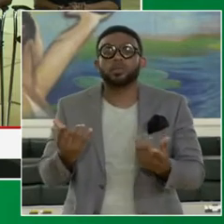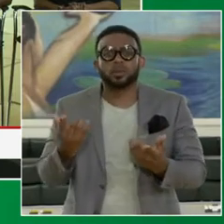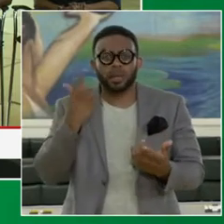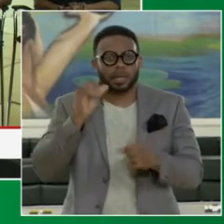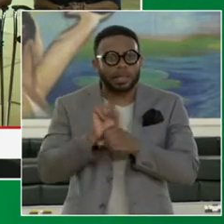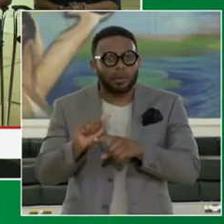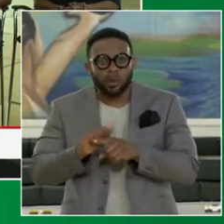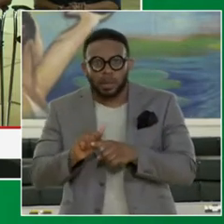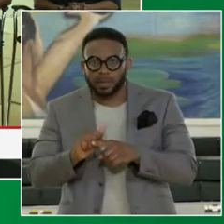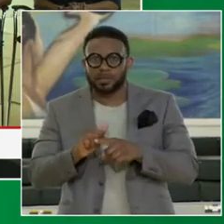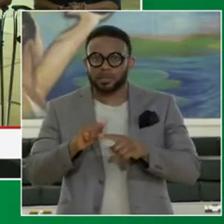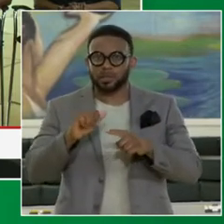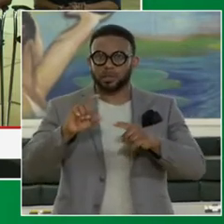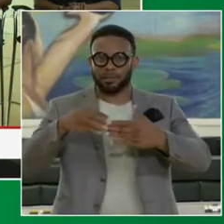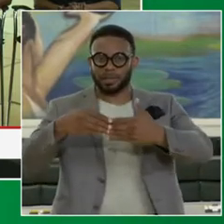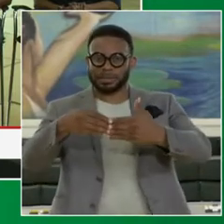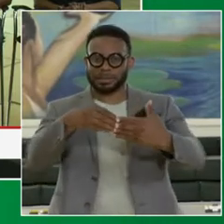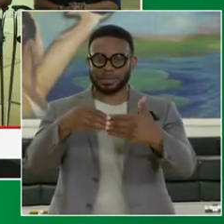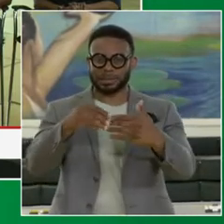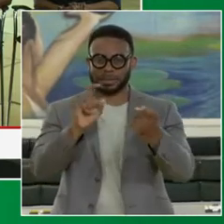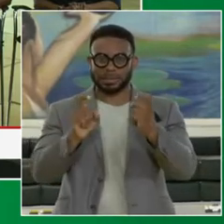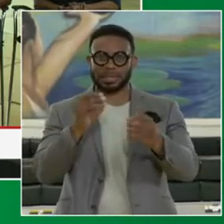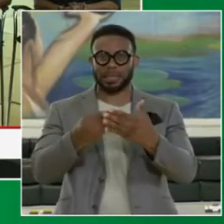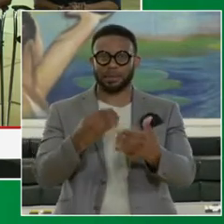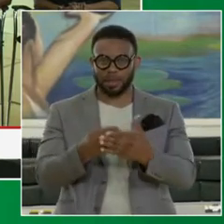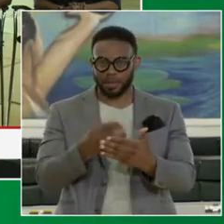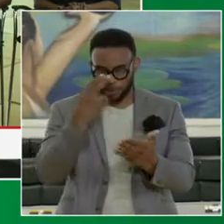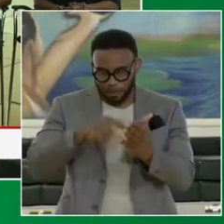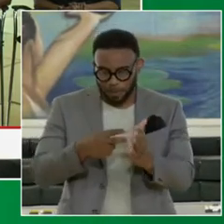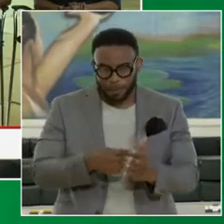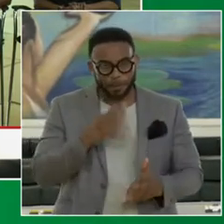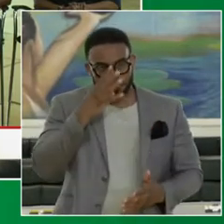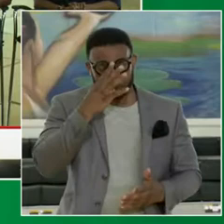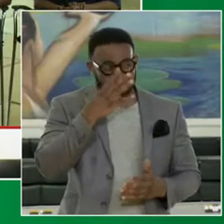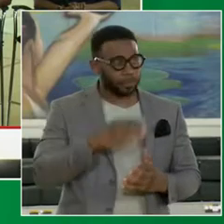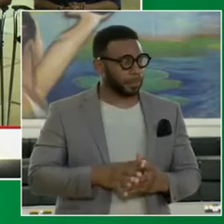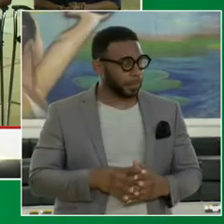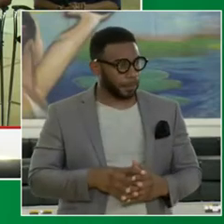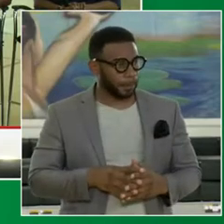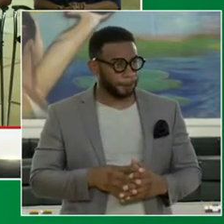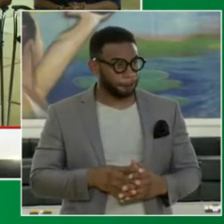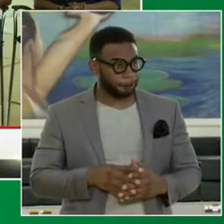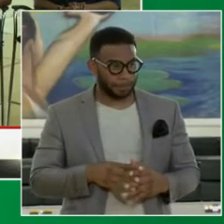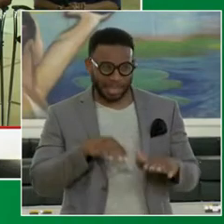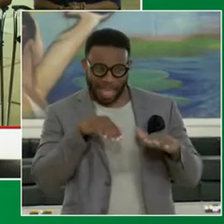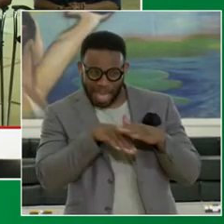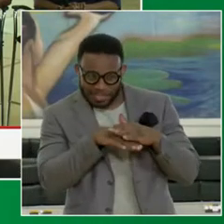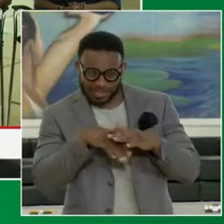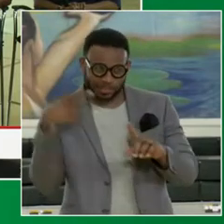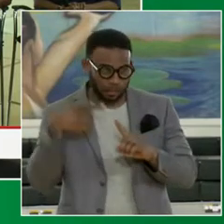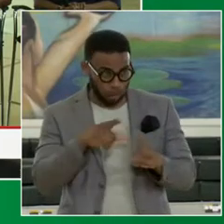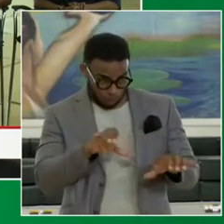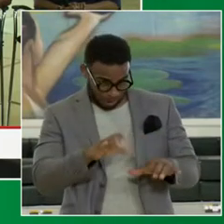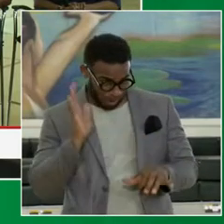training, or even cash assistance, even if they need cash assistance. That's right. So